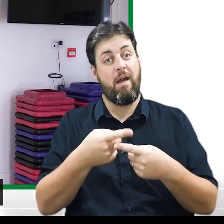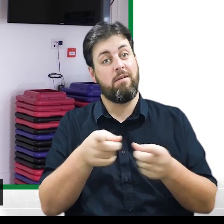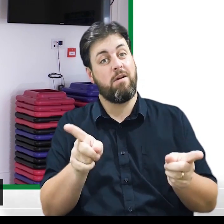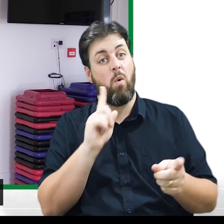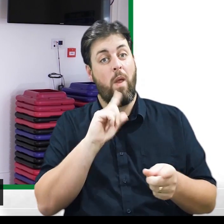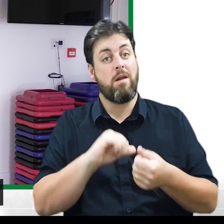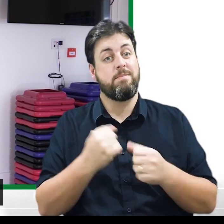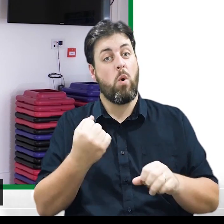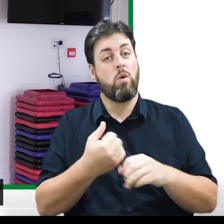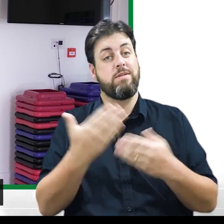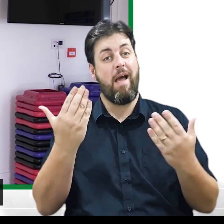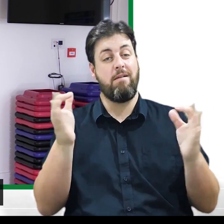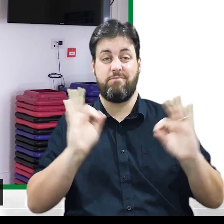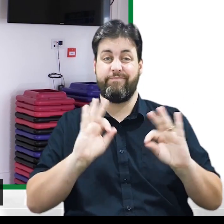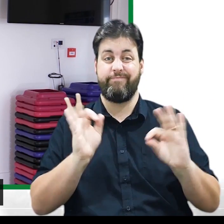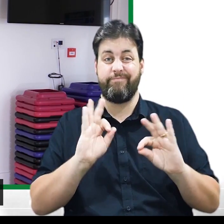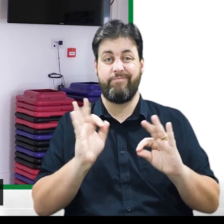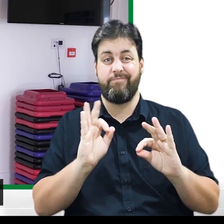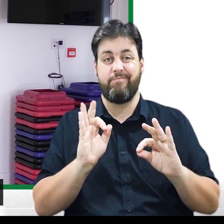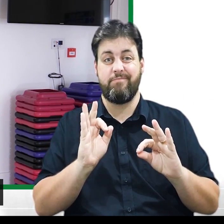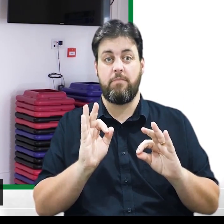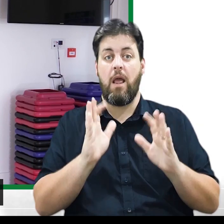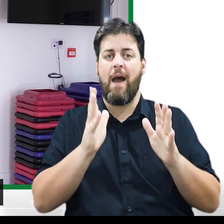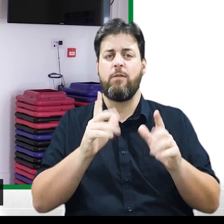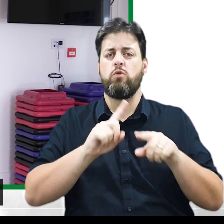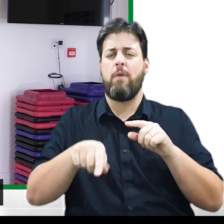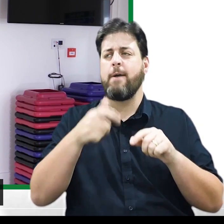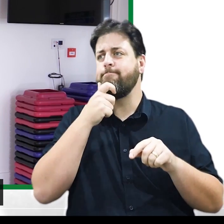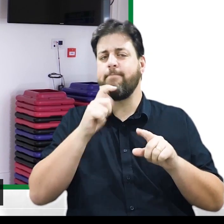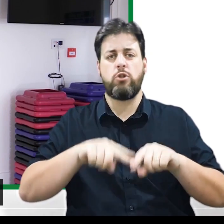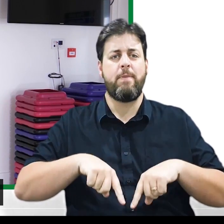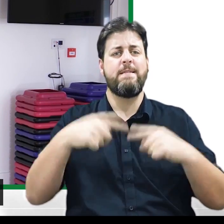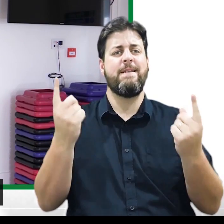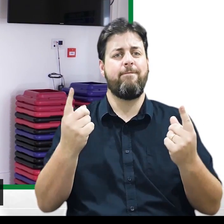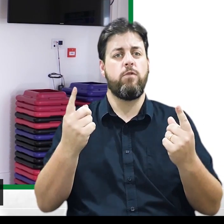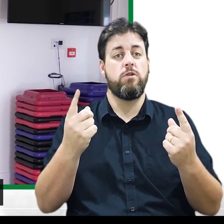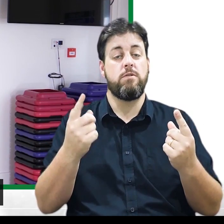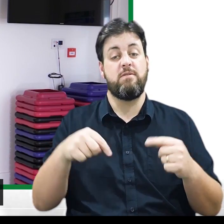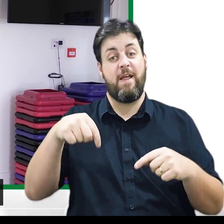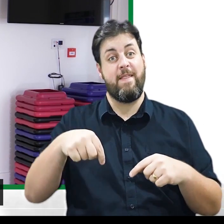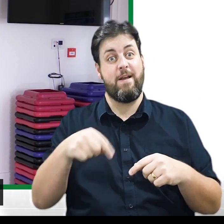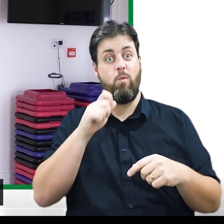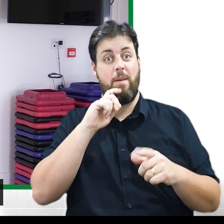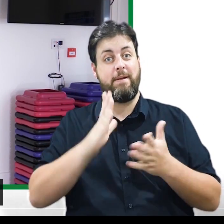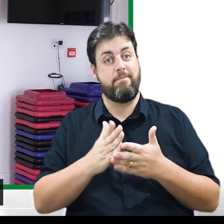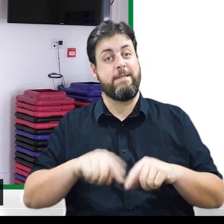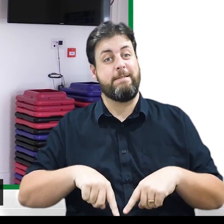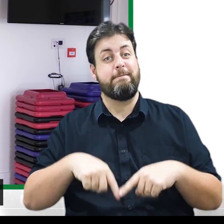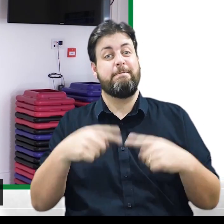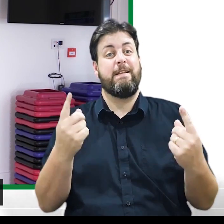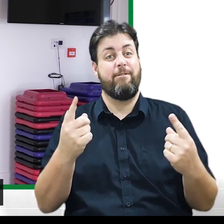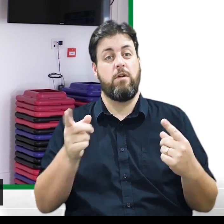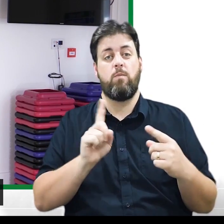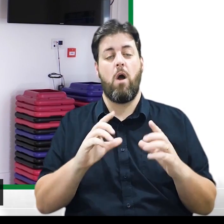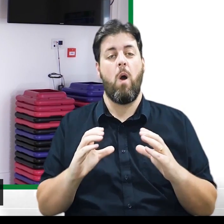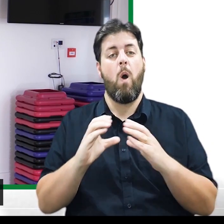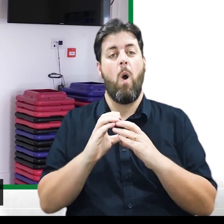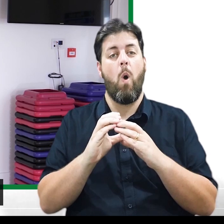sports day this year unless something different happens. And that something different is going to be that